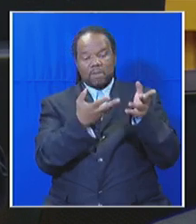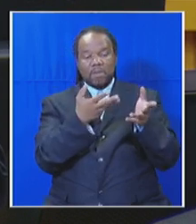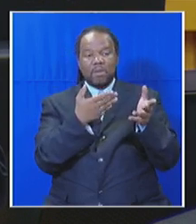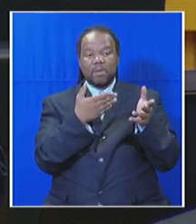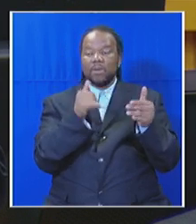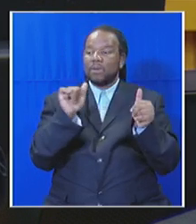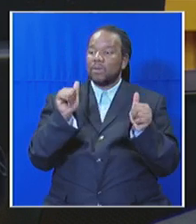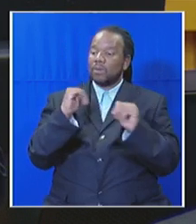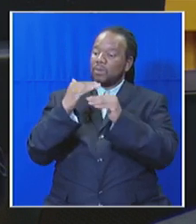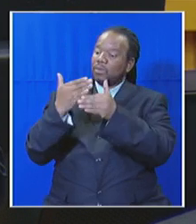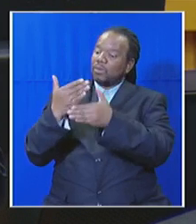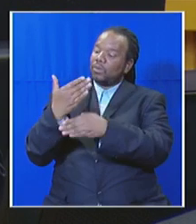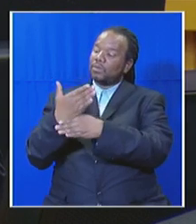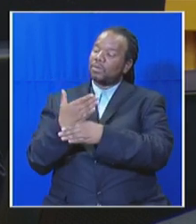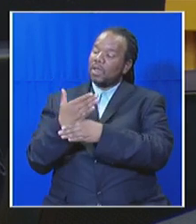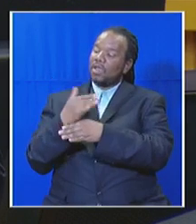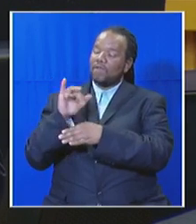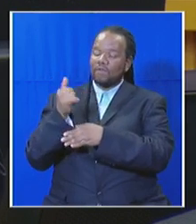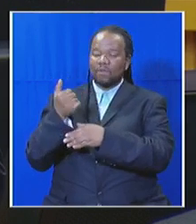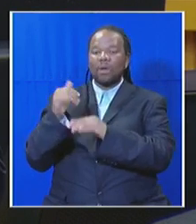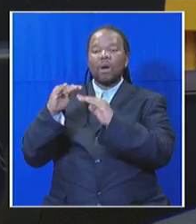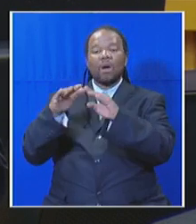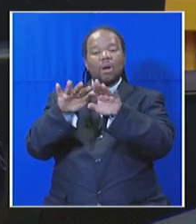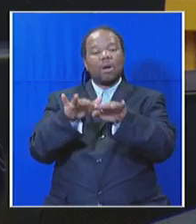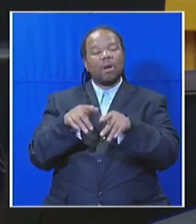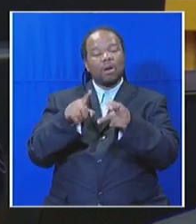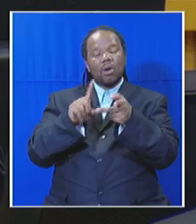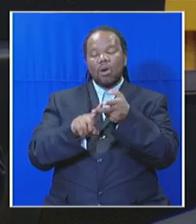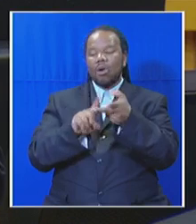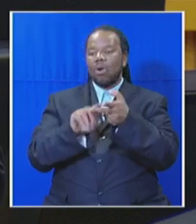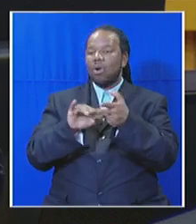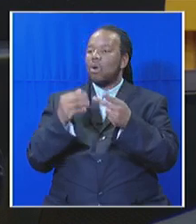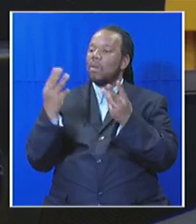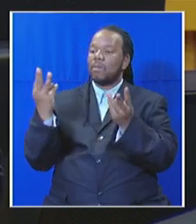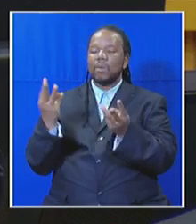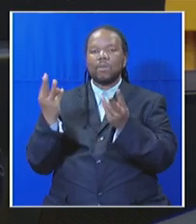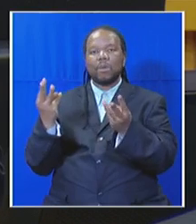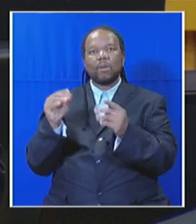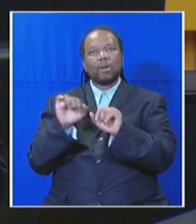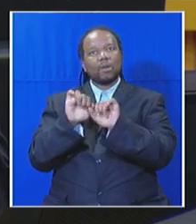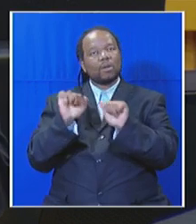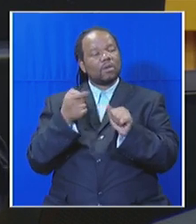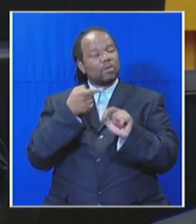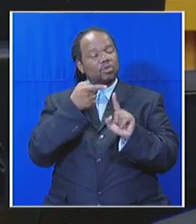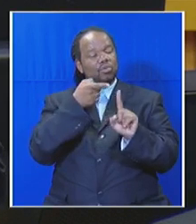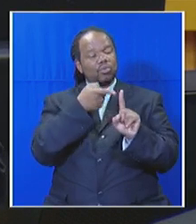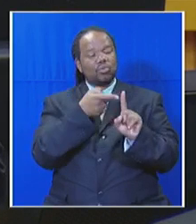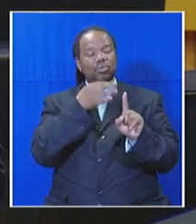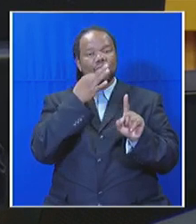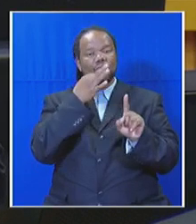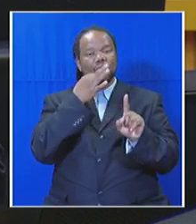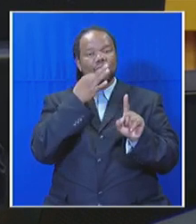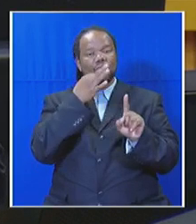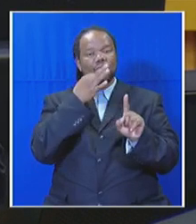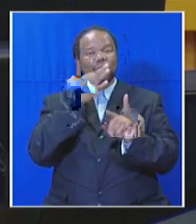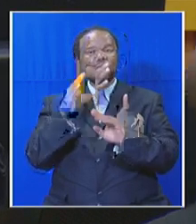by simply applying for a judicial review, given that you have challenged the findings by